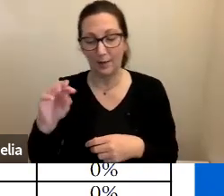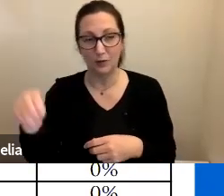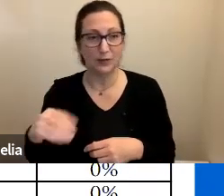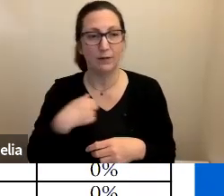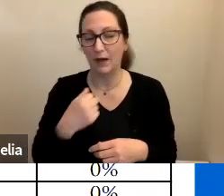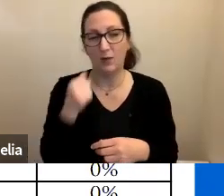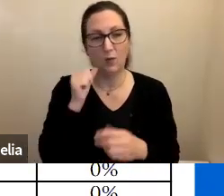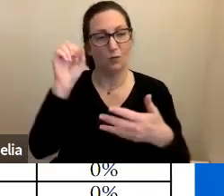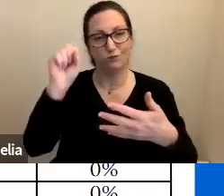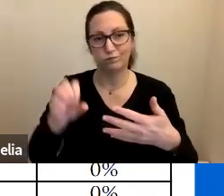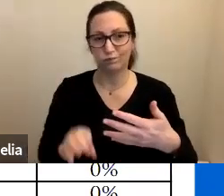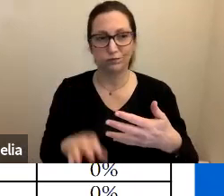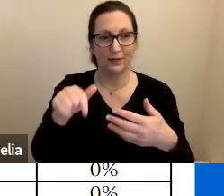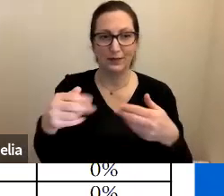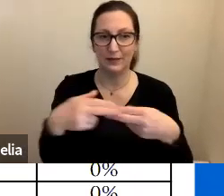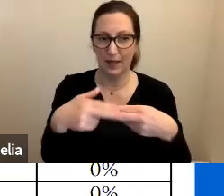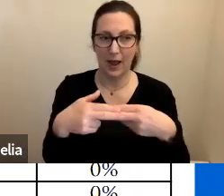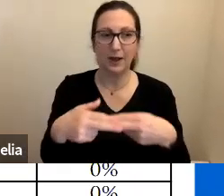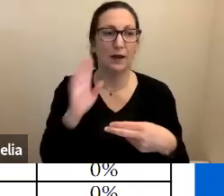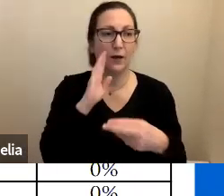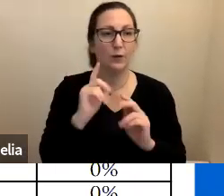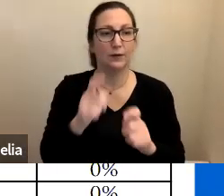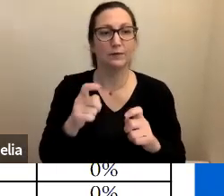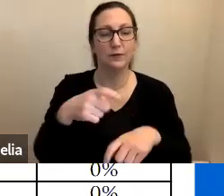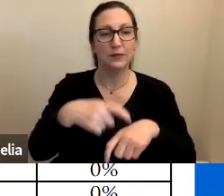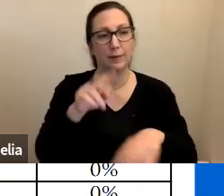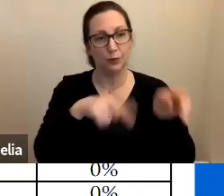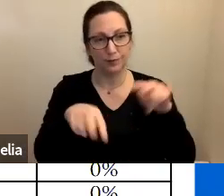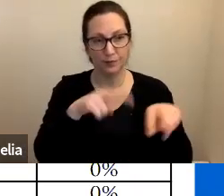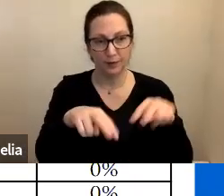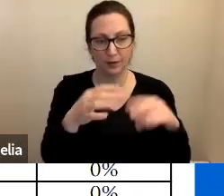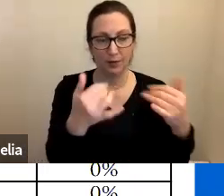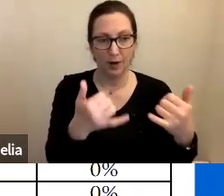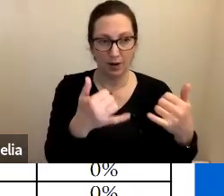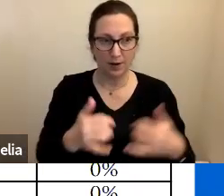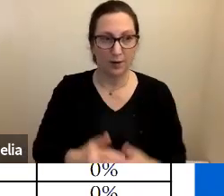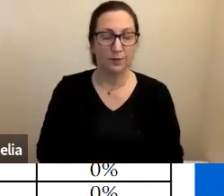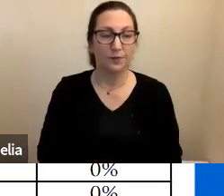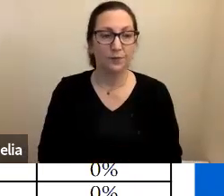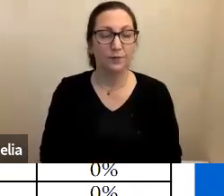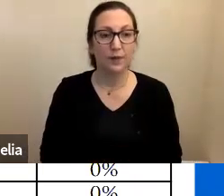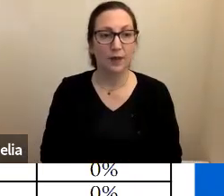this slide to you, but I will give you time to take a look at it